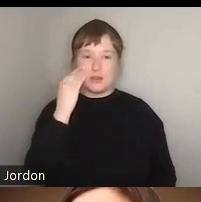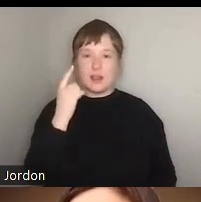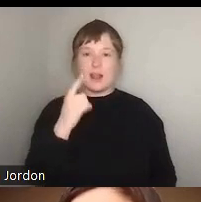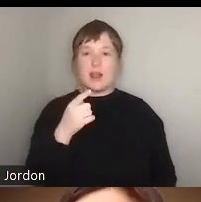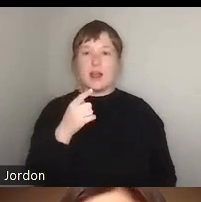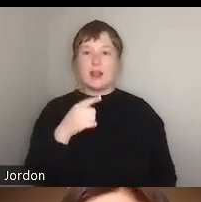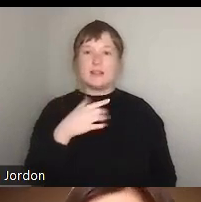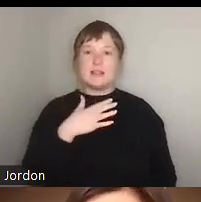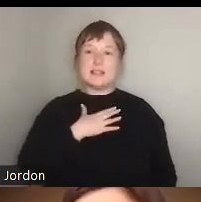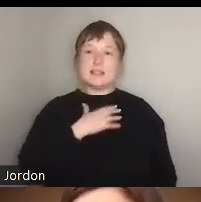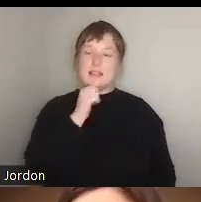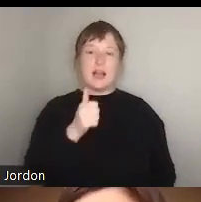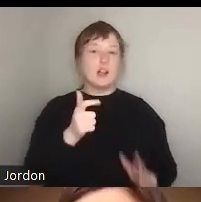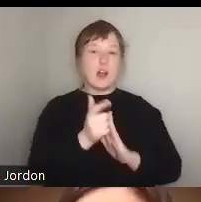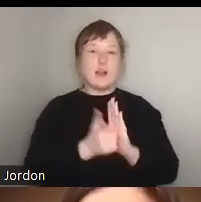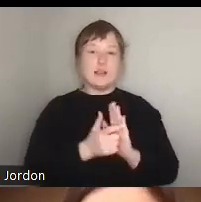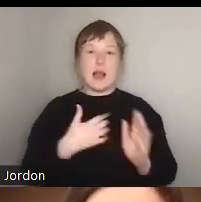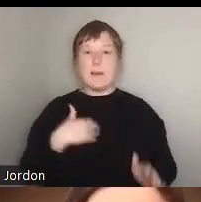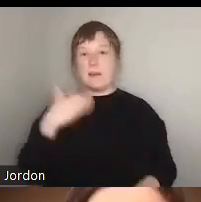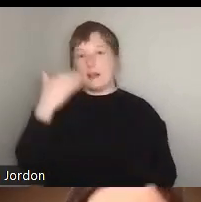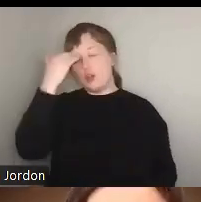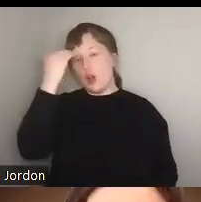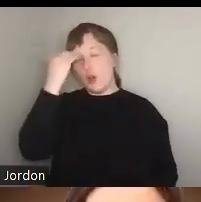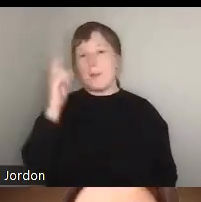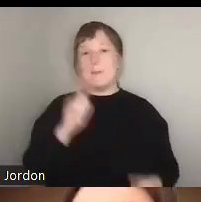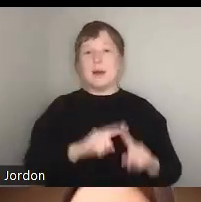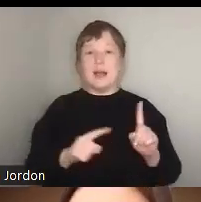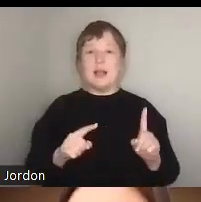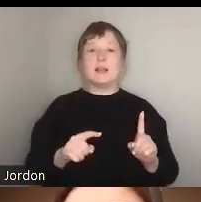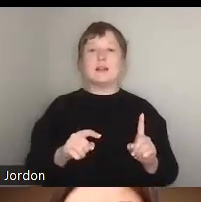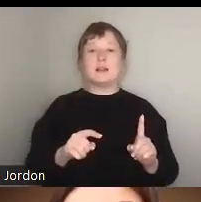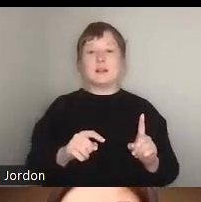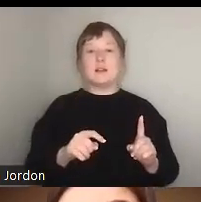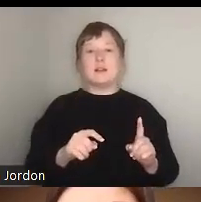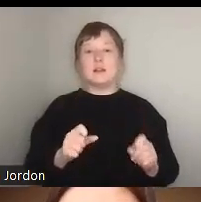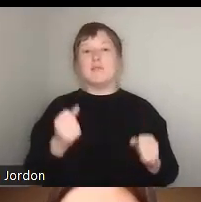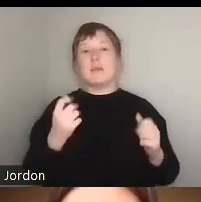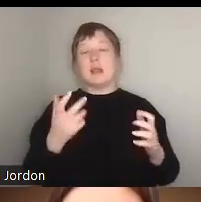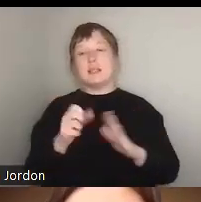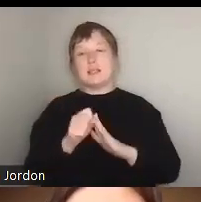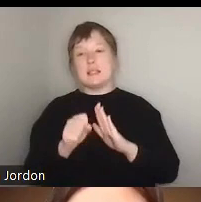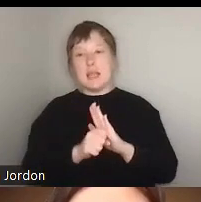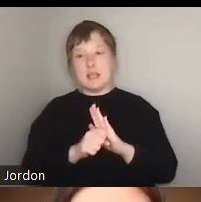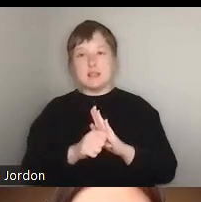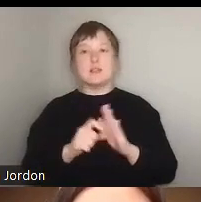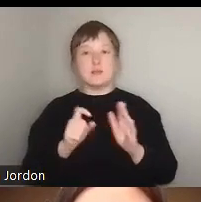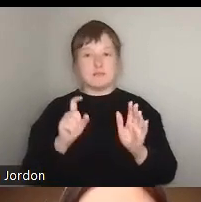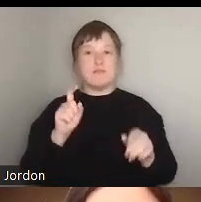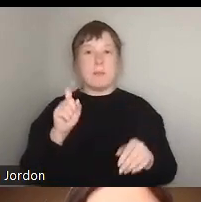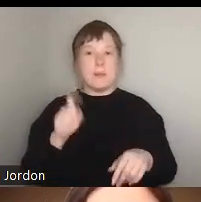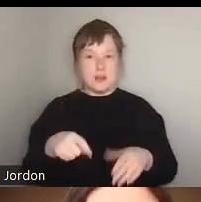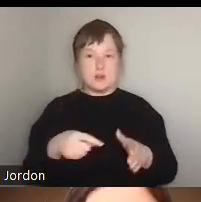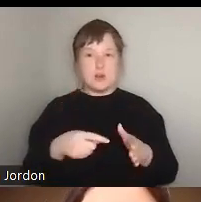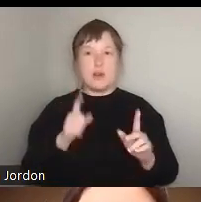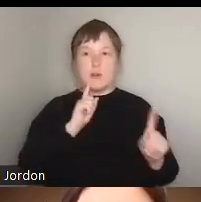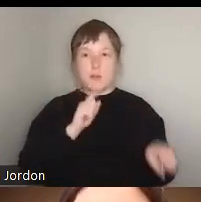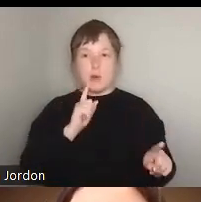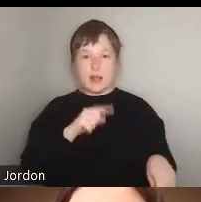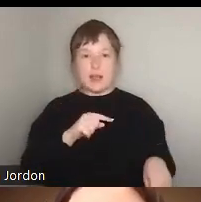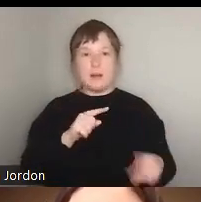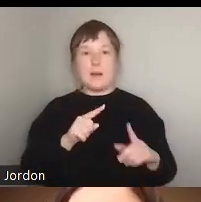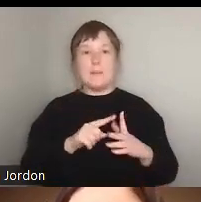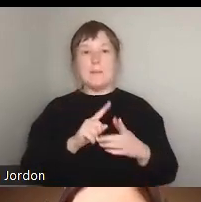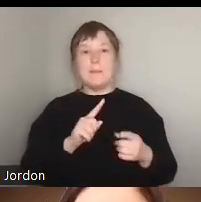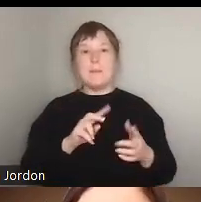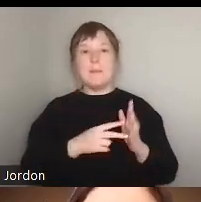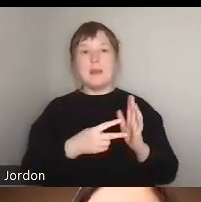most familiar with. I still think it's important that we cover it. A lot of states are mandatory report states. So that means that you're required to